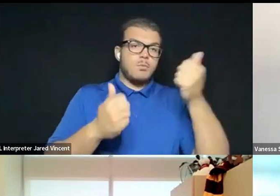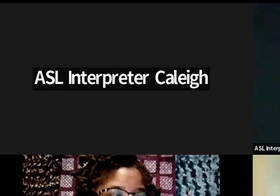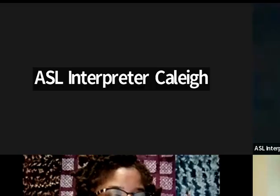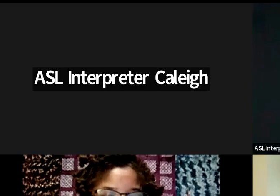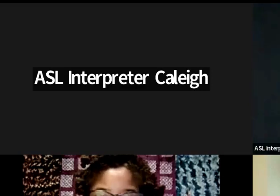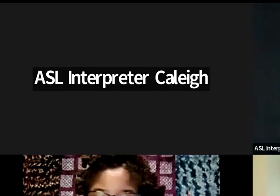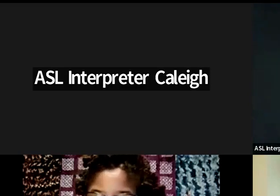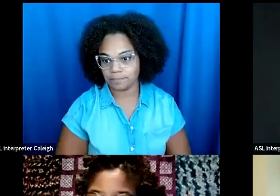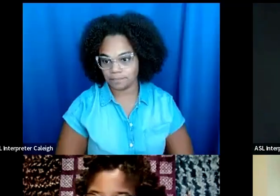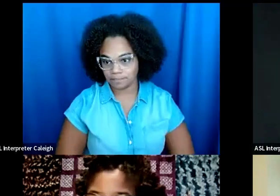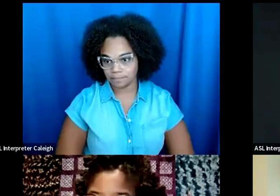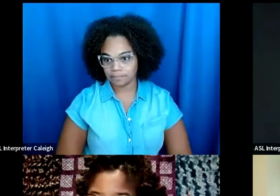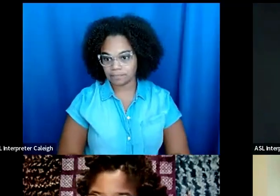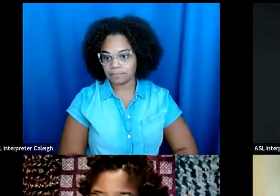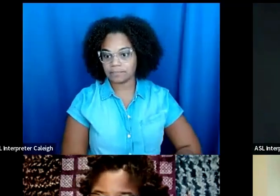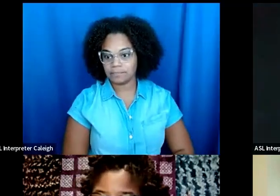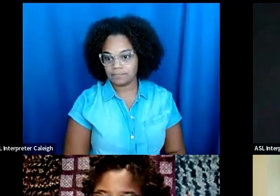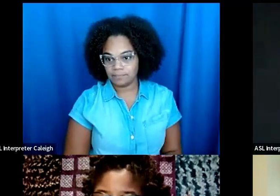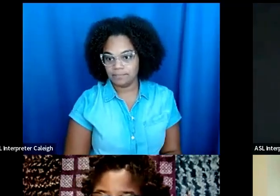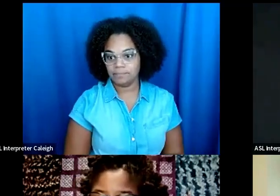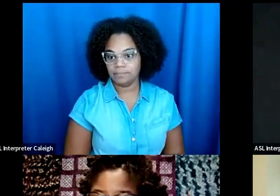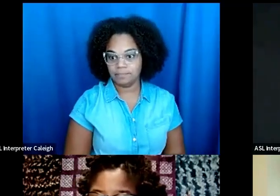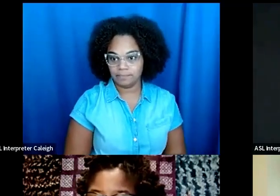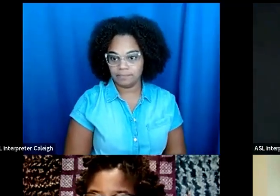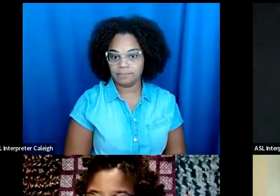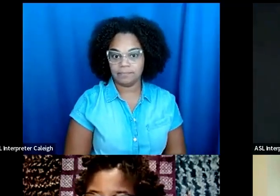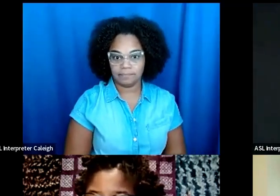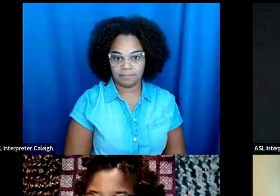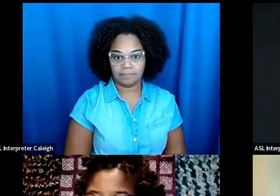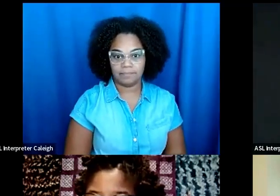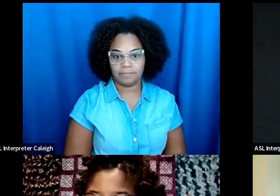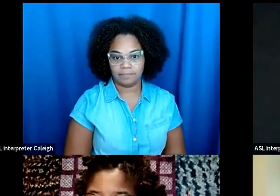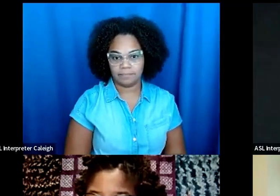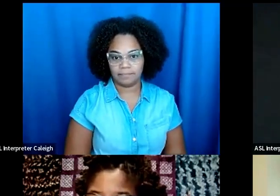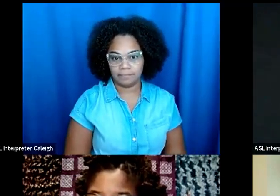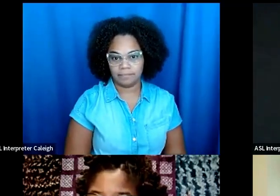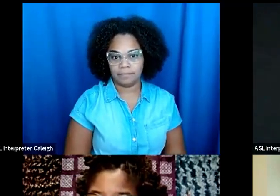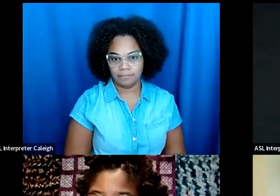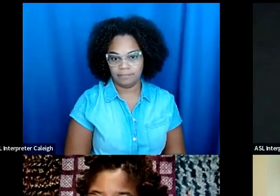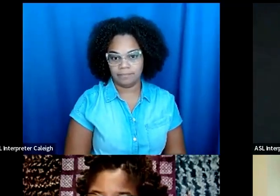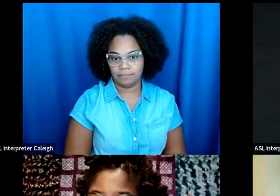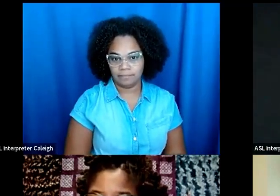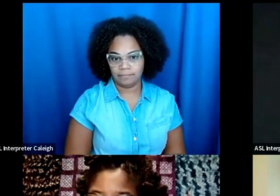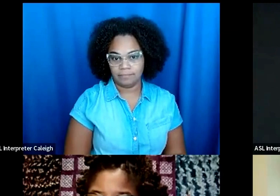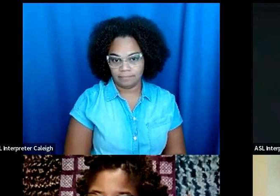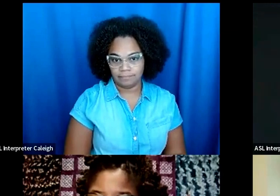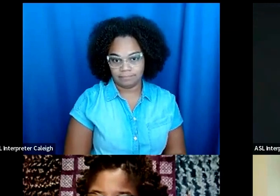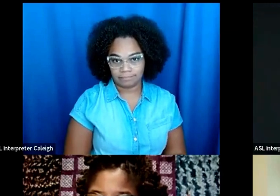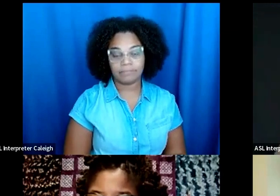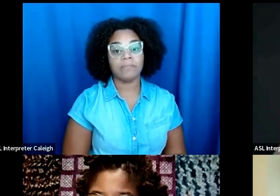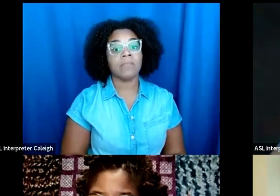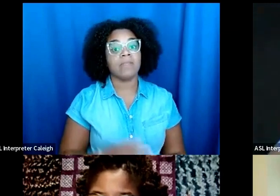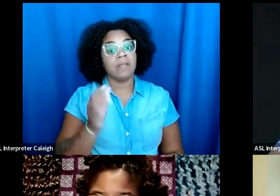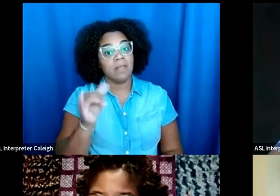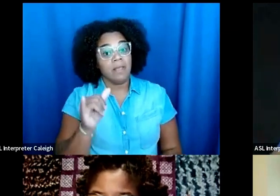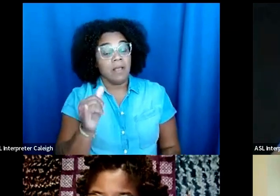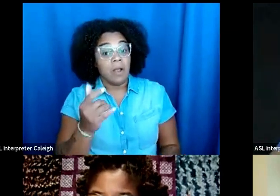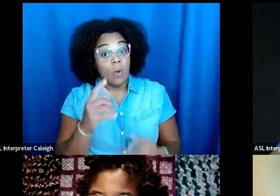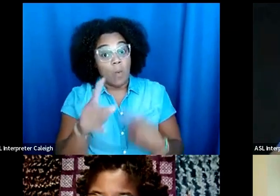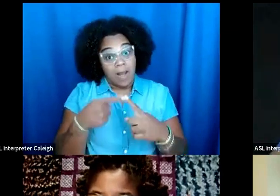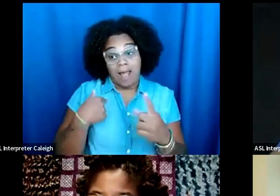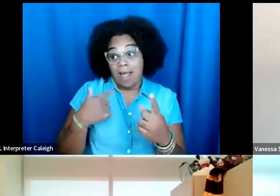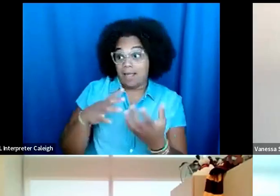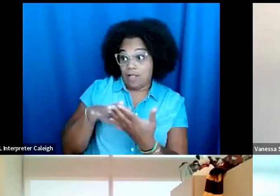these disparities using our own data. Like most physicians, when this concept was introduced to me, I said, well, I